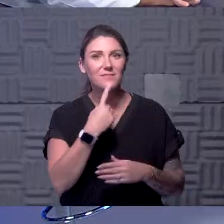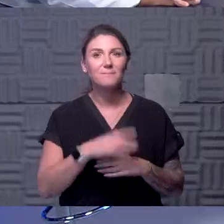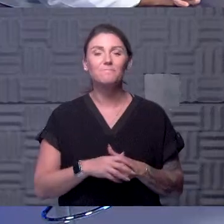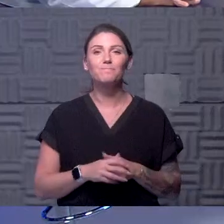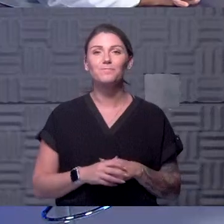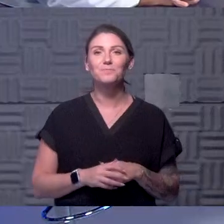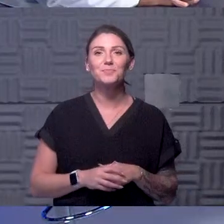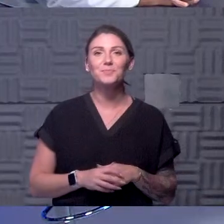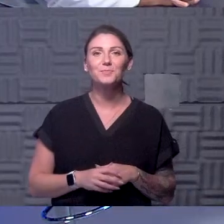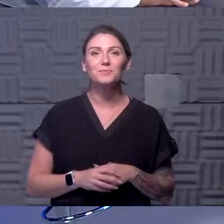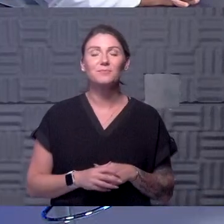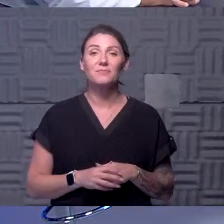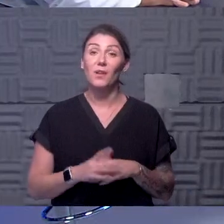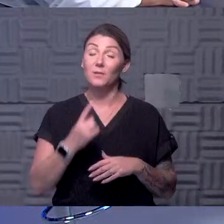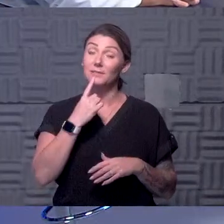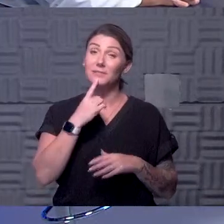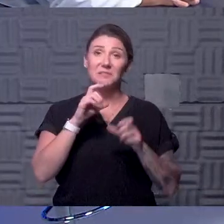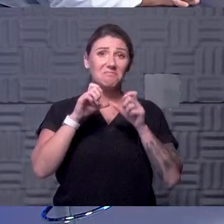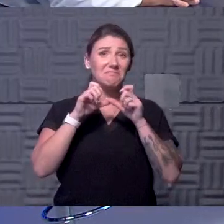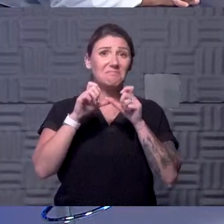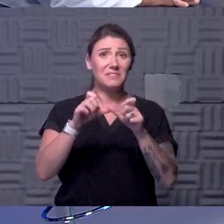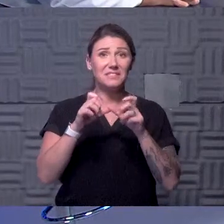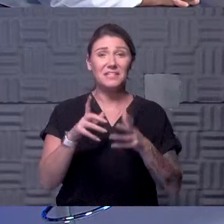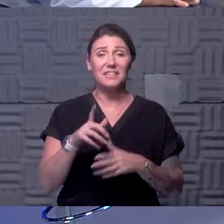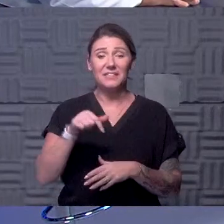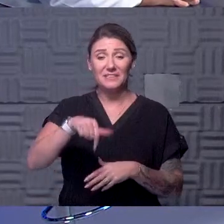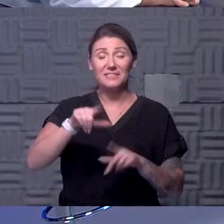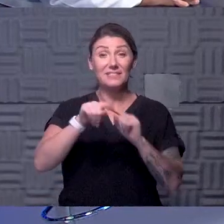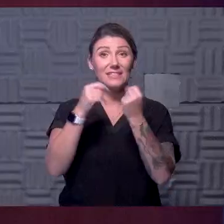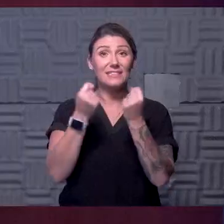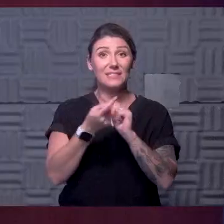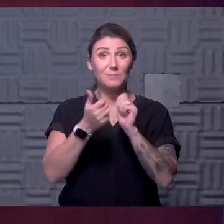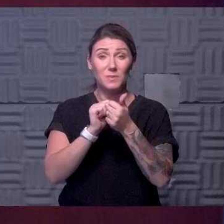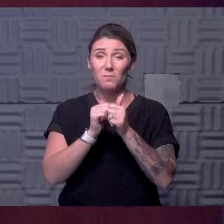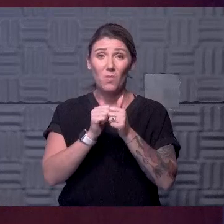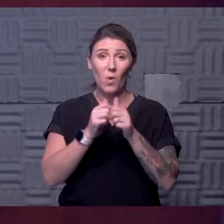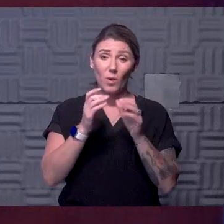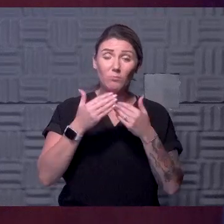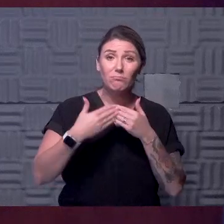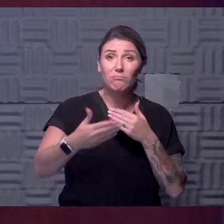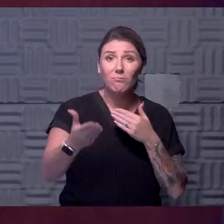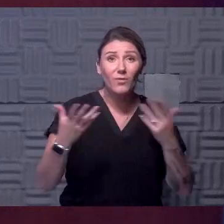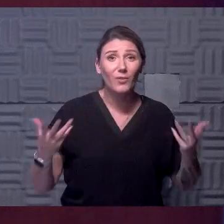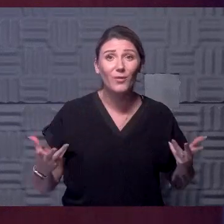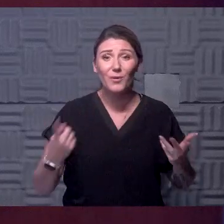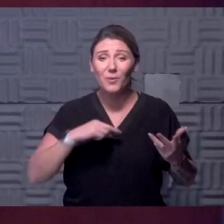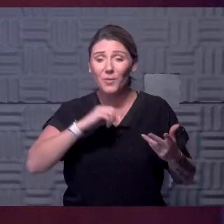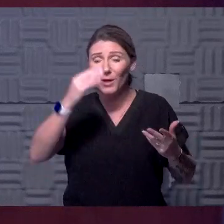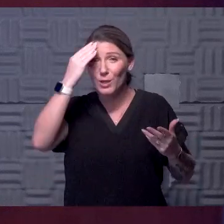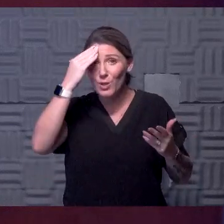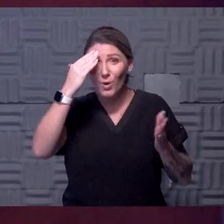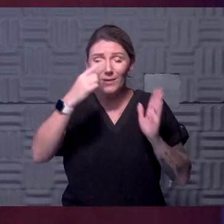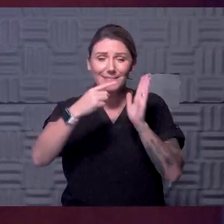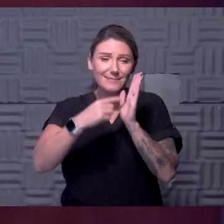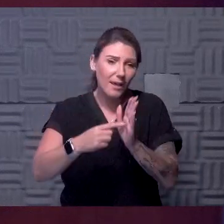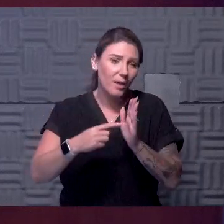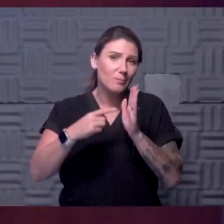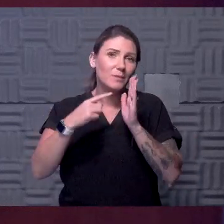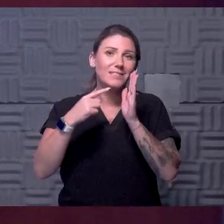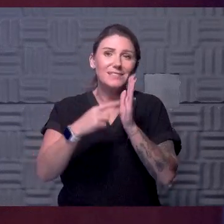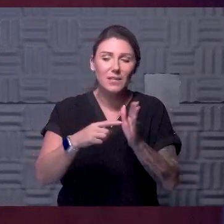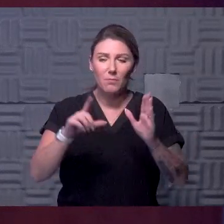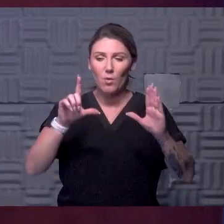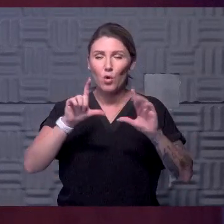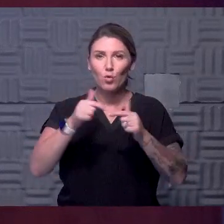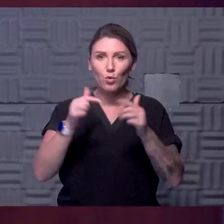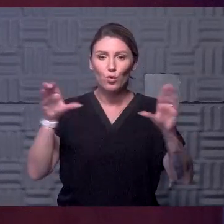I'd say, just continue on the analogy of the day, this is a team sport going forward. We know example after example when